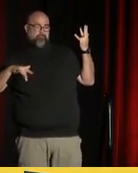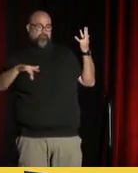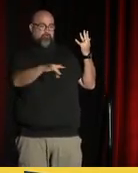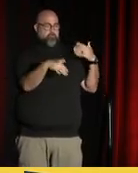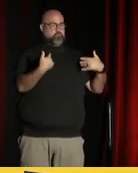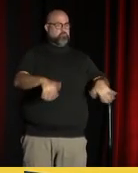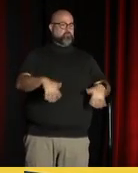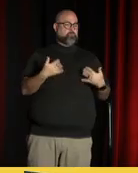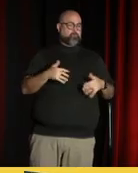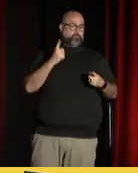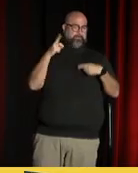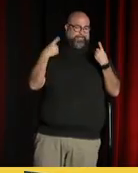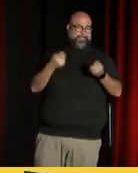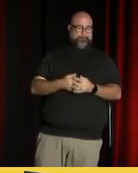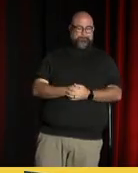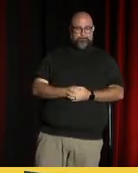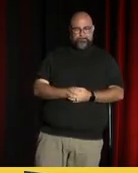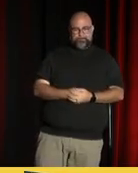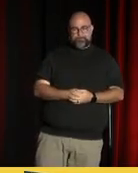crazy.